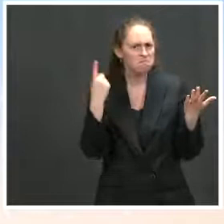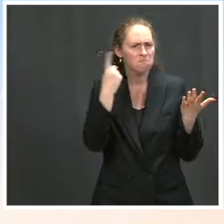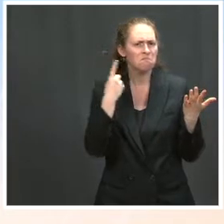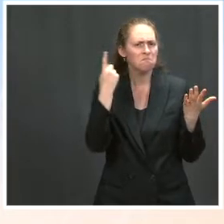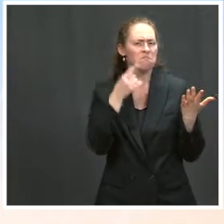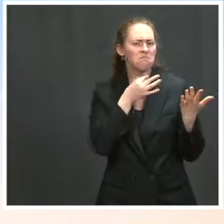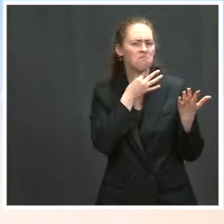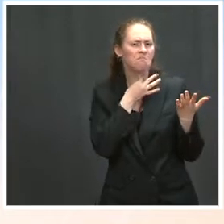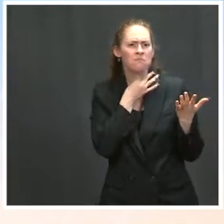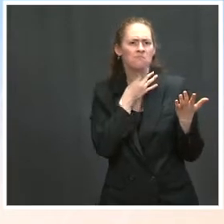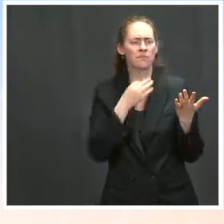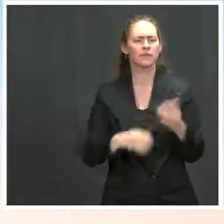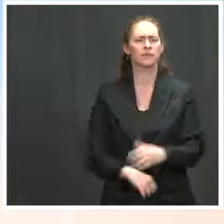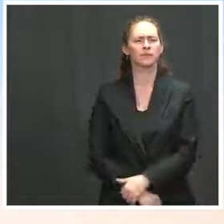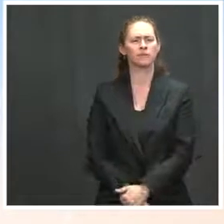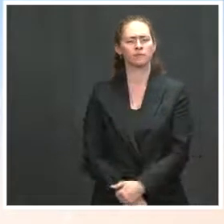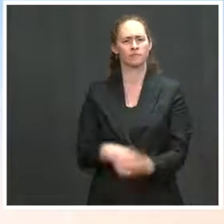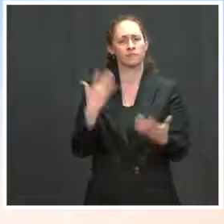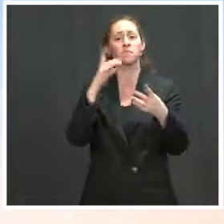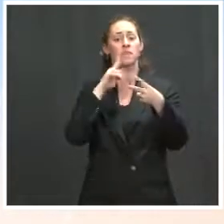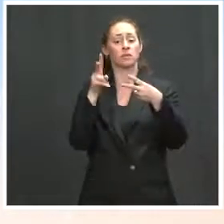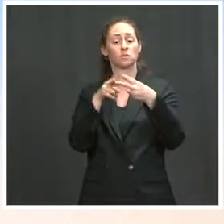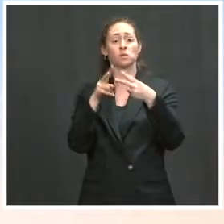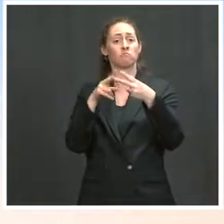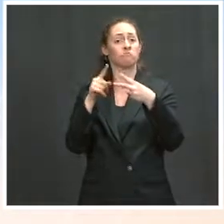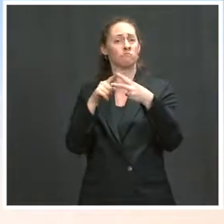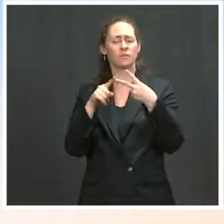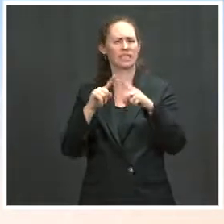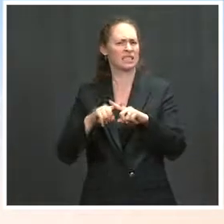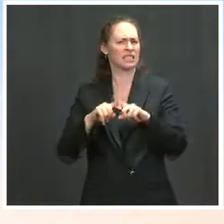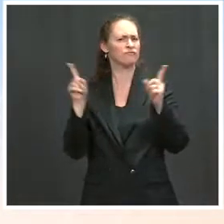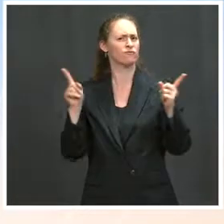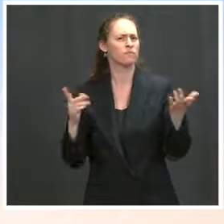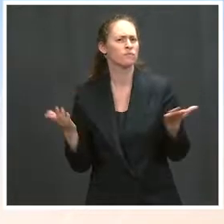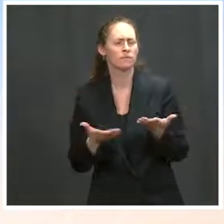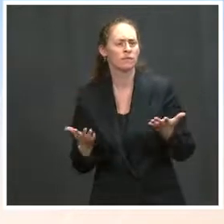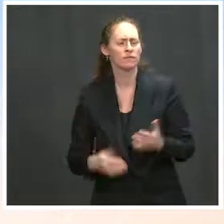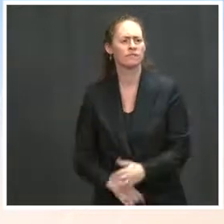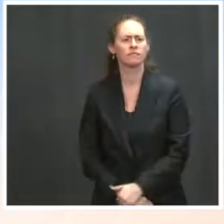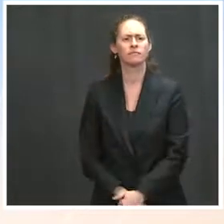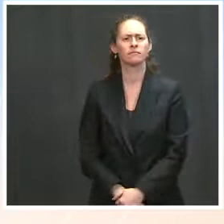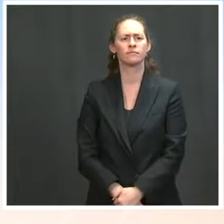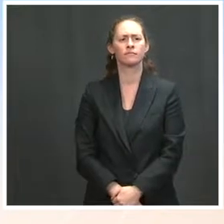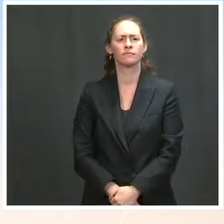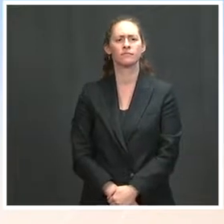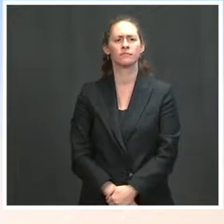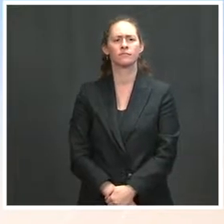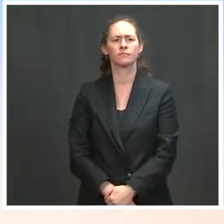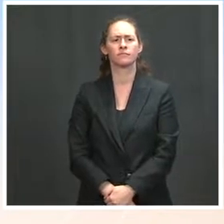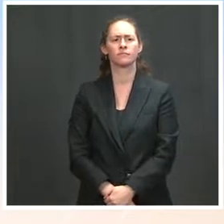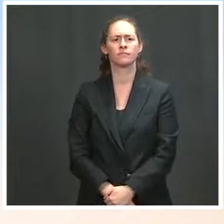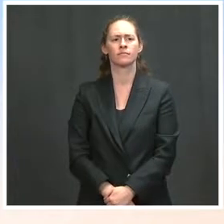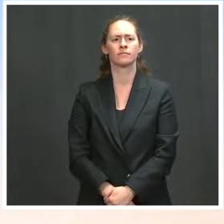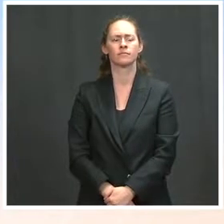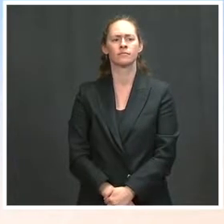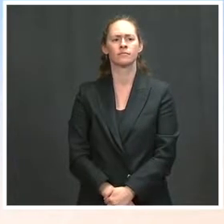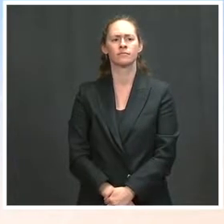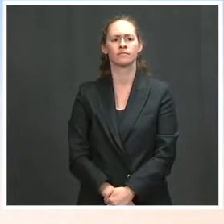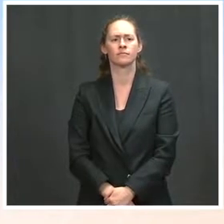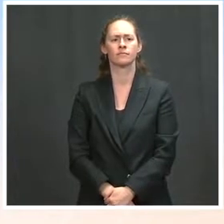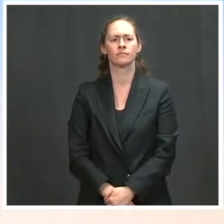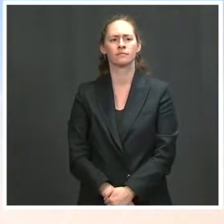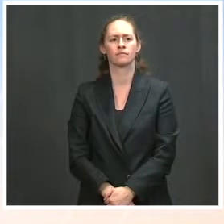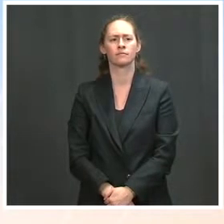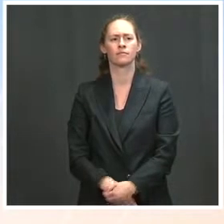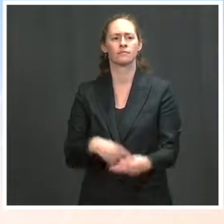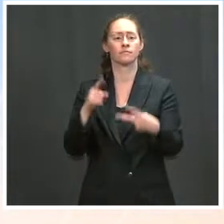two things have changed, right? One is that Jen spent much of the last week in response